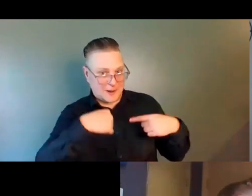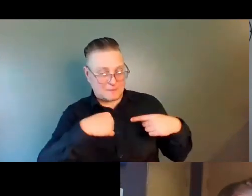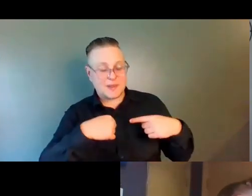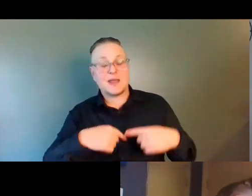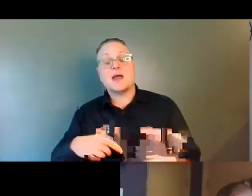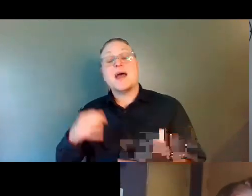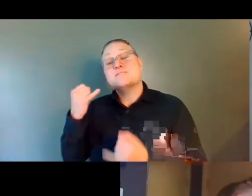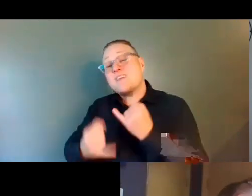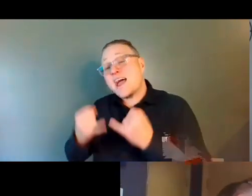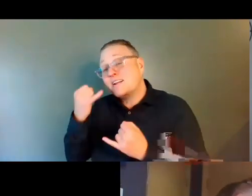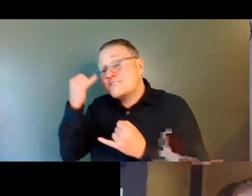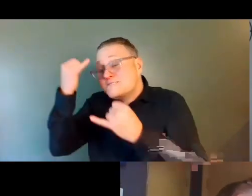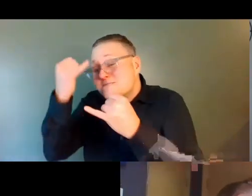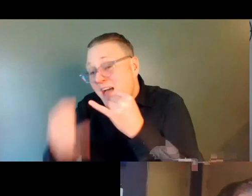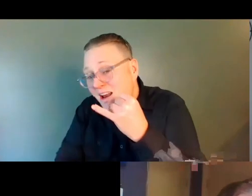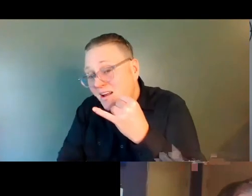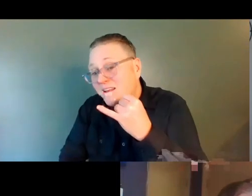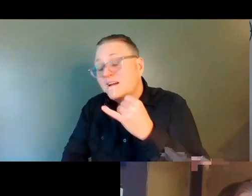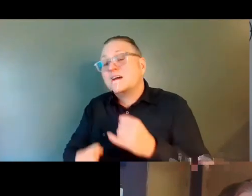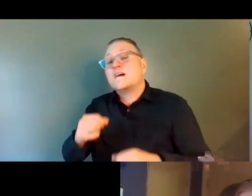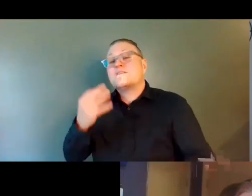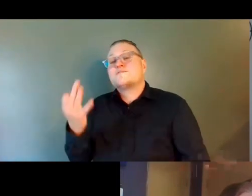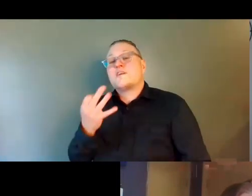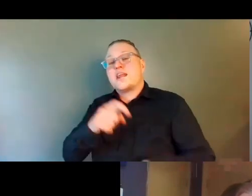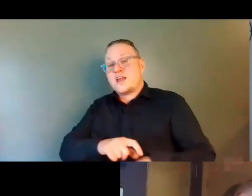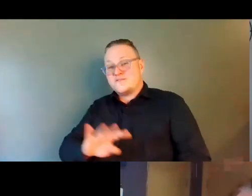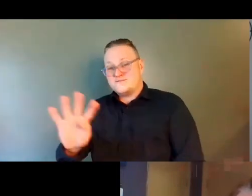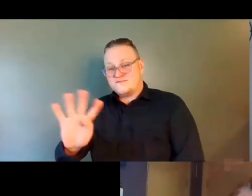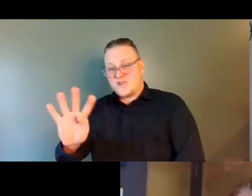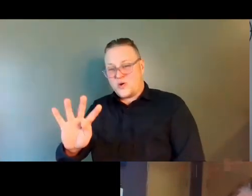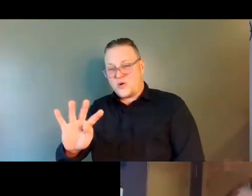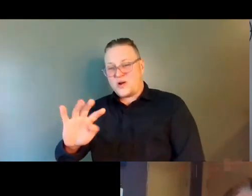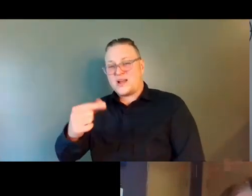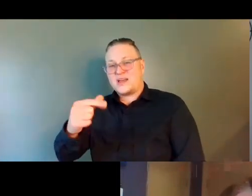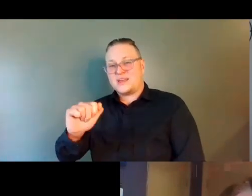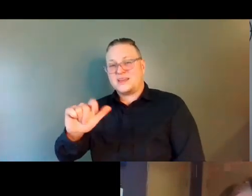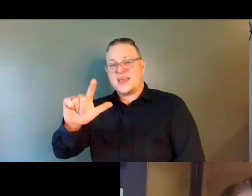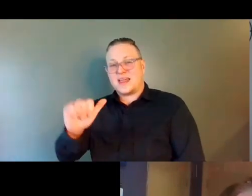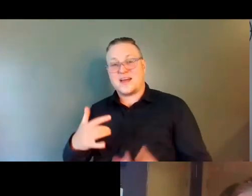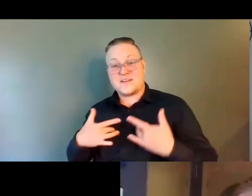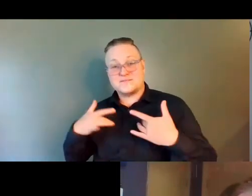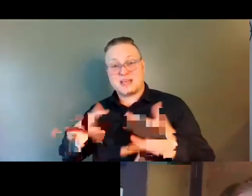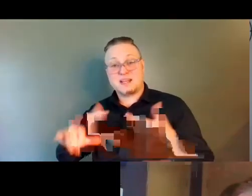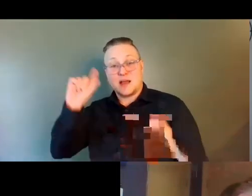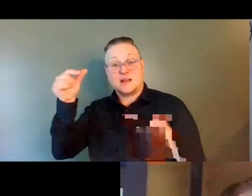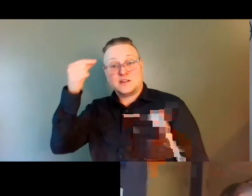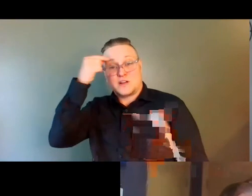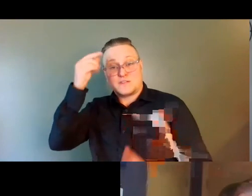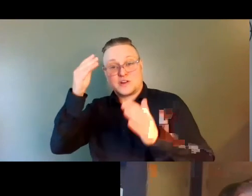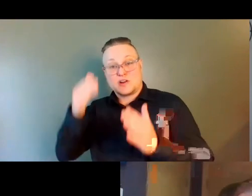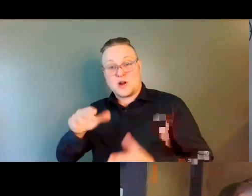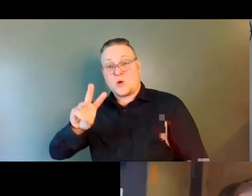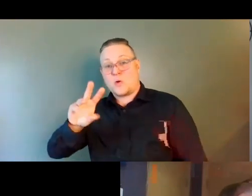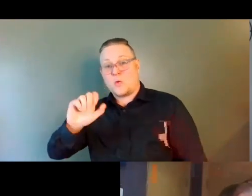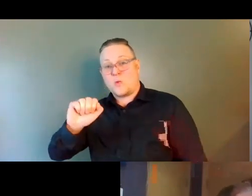us at 4:30 for our last Ability event session and gala event where Governor Walz and Senator